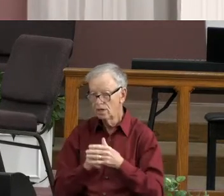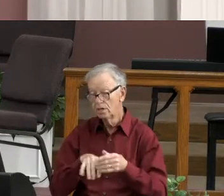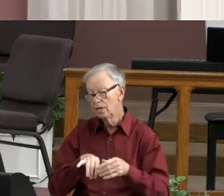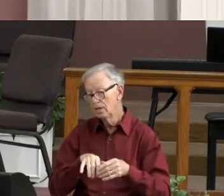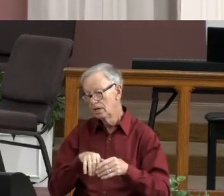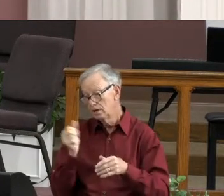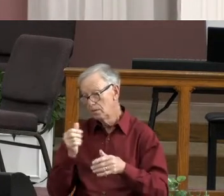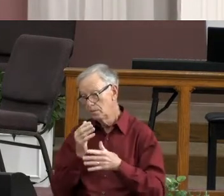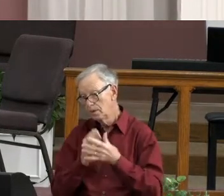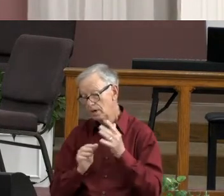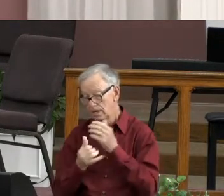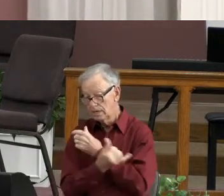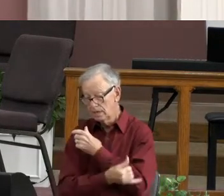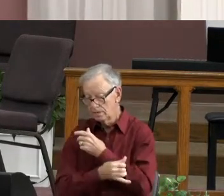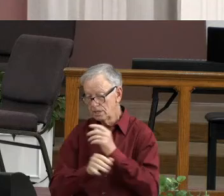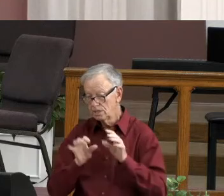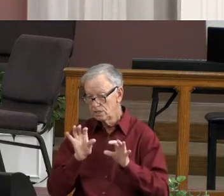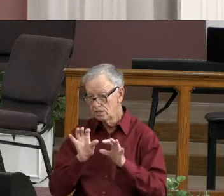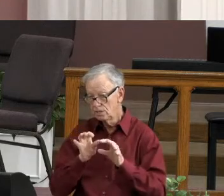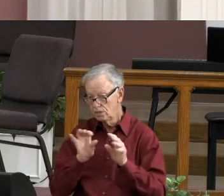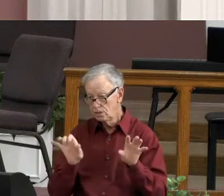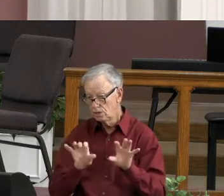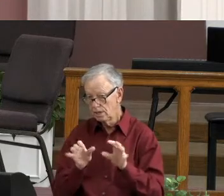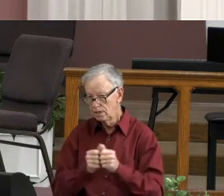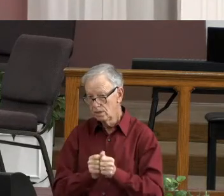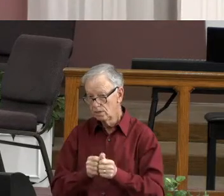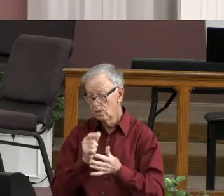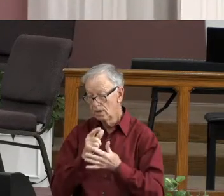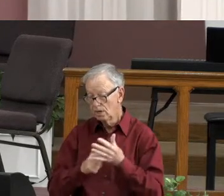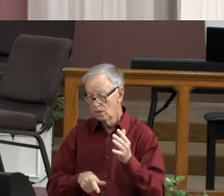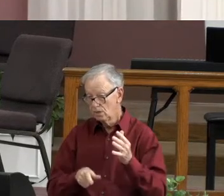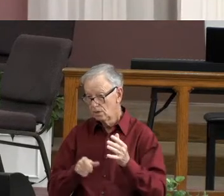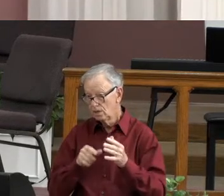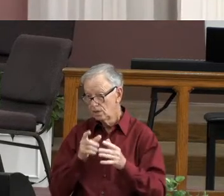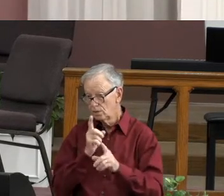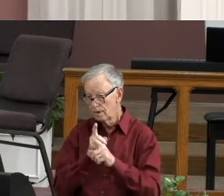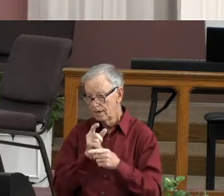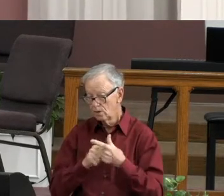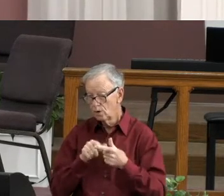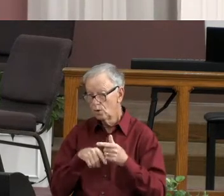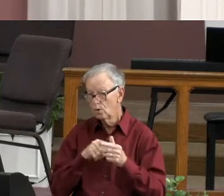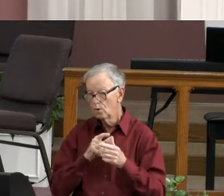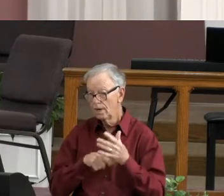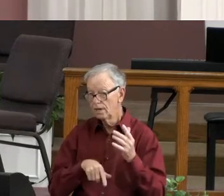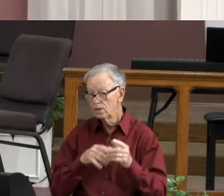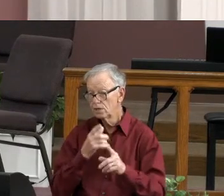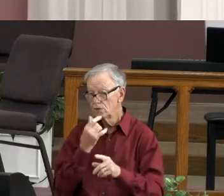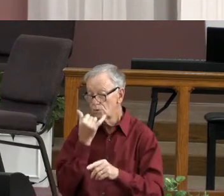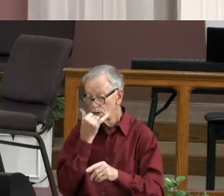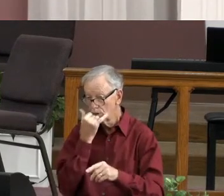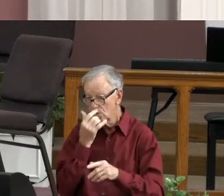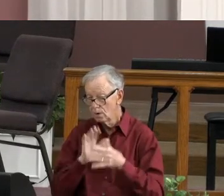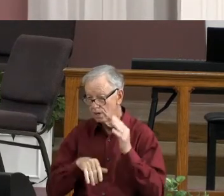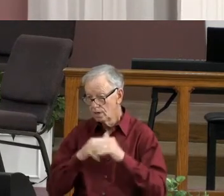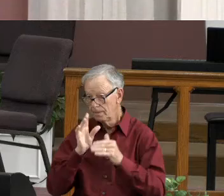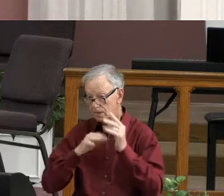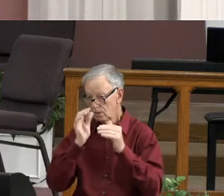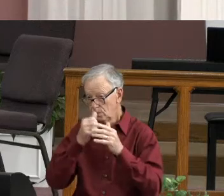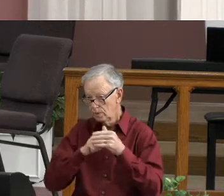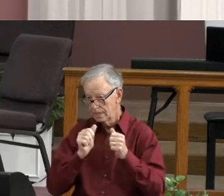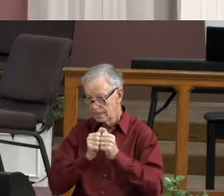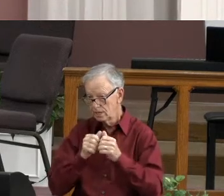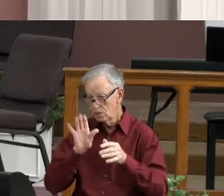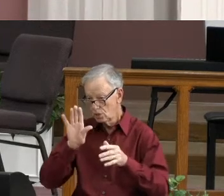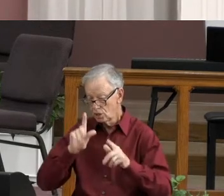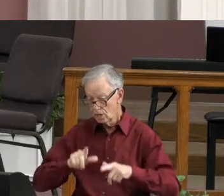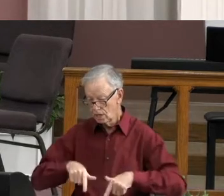is doing. You face a choice. Will you do what is right or will you do what is wrong? What are you going to build with your life?